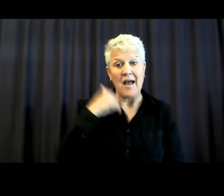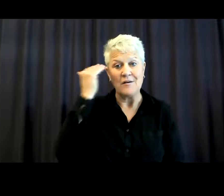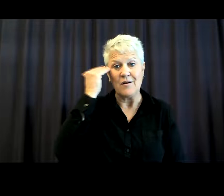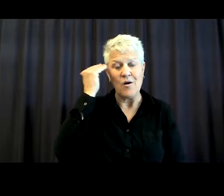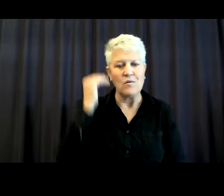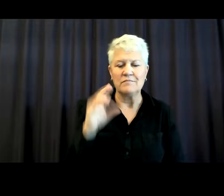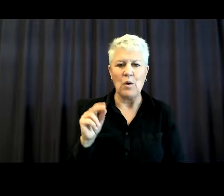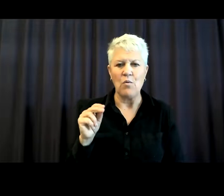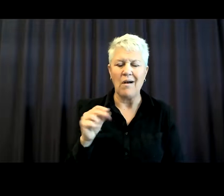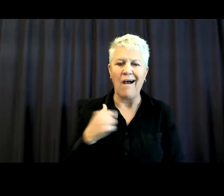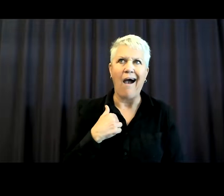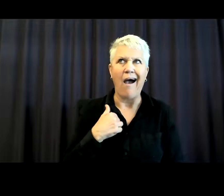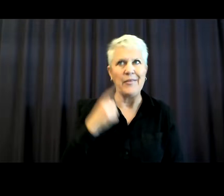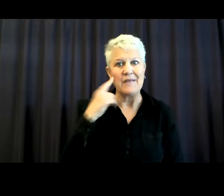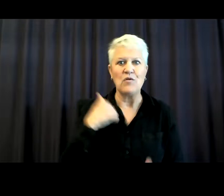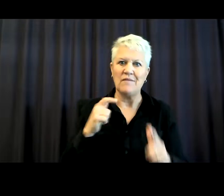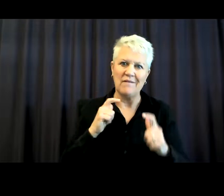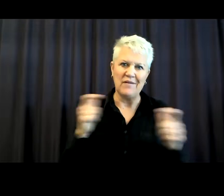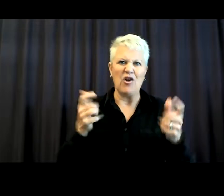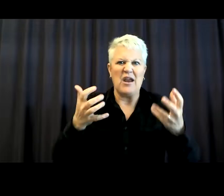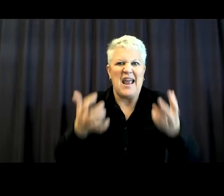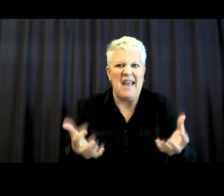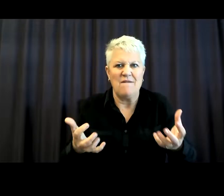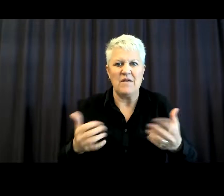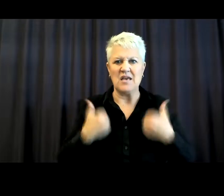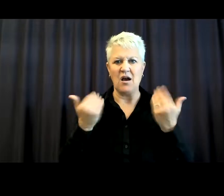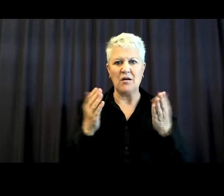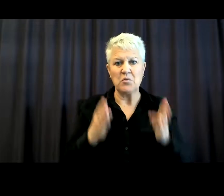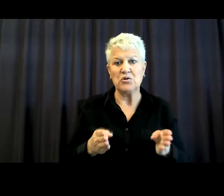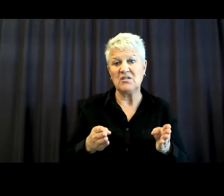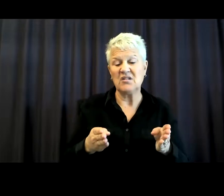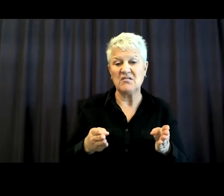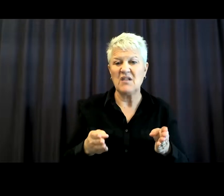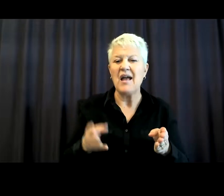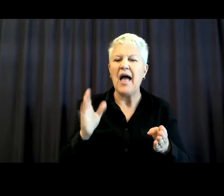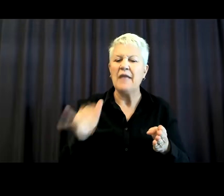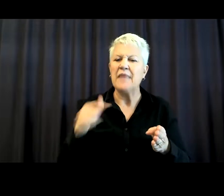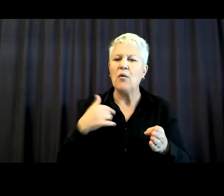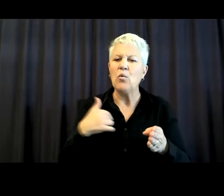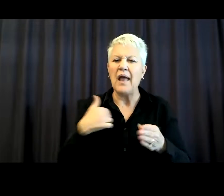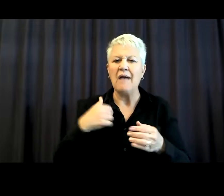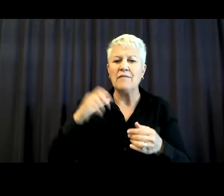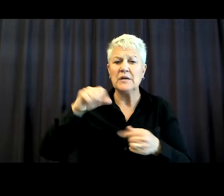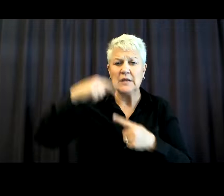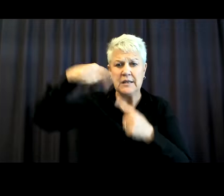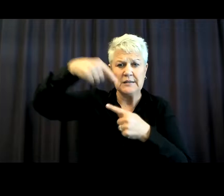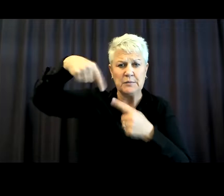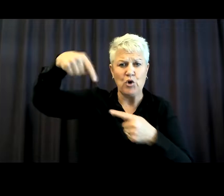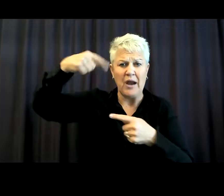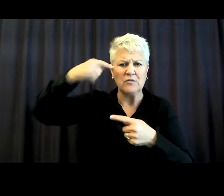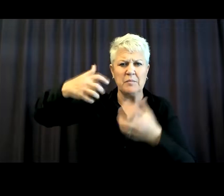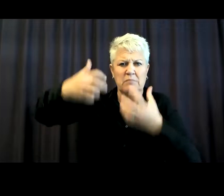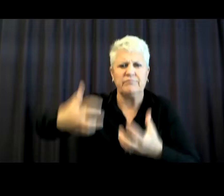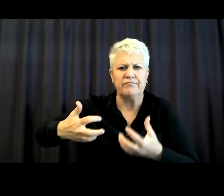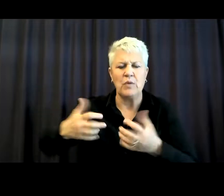Now, I suppose if you have a very, very heavy young person, that it would weight the springs down more. but I don't think there is